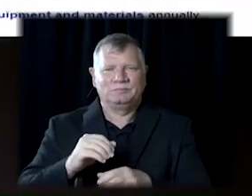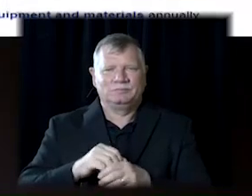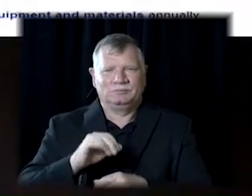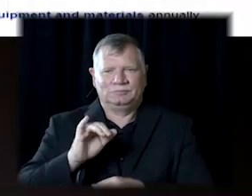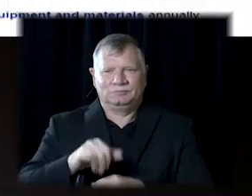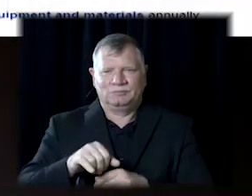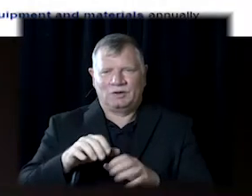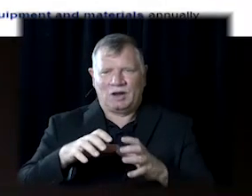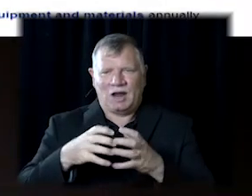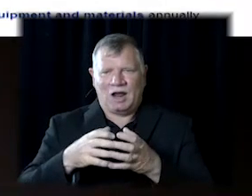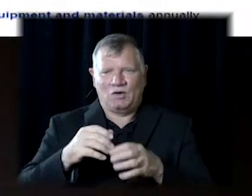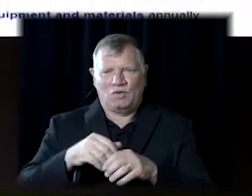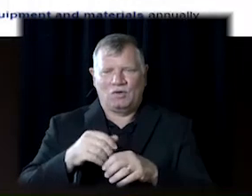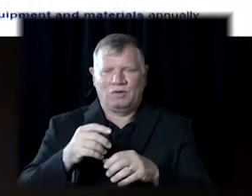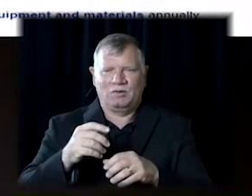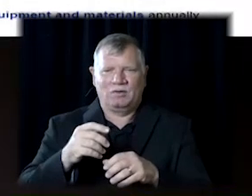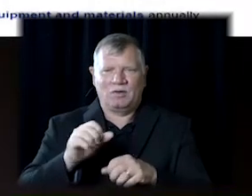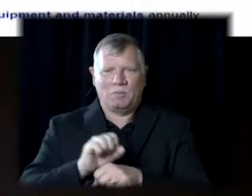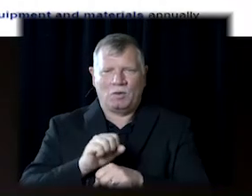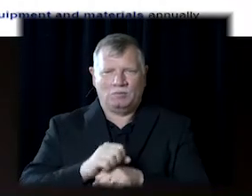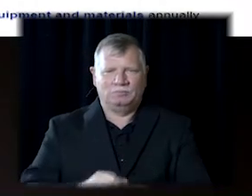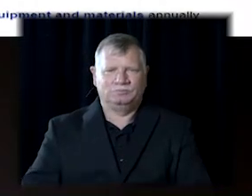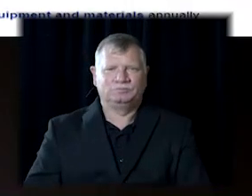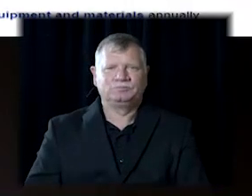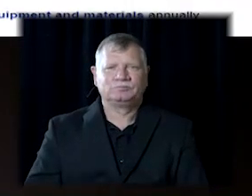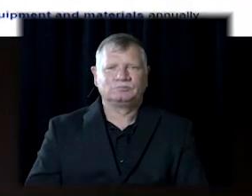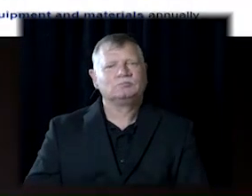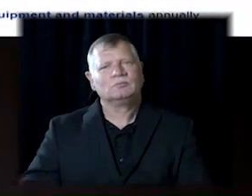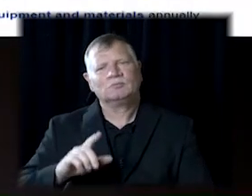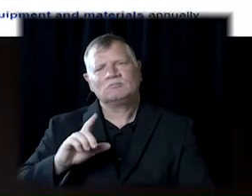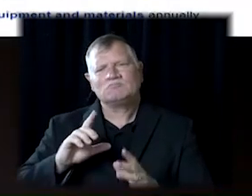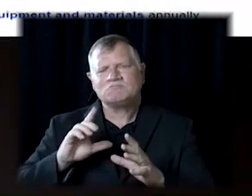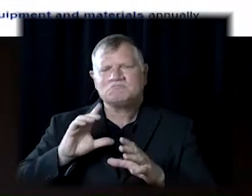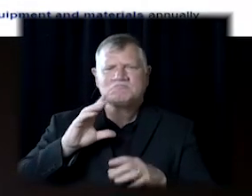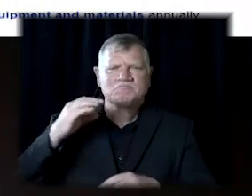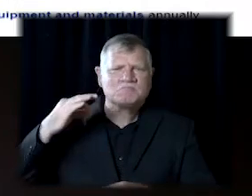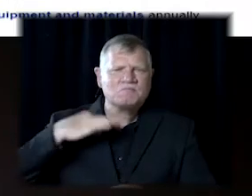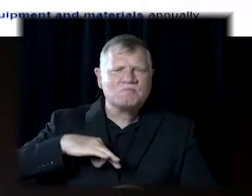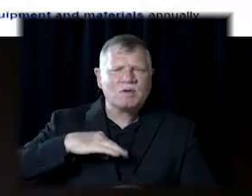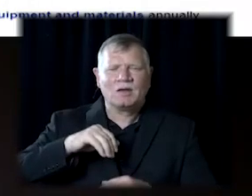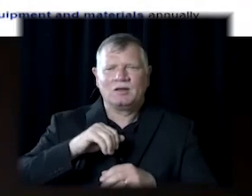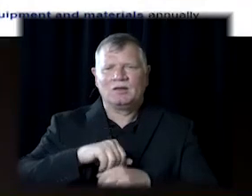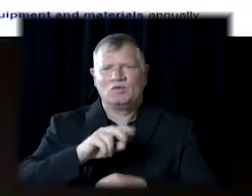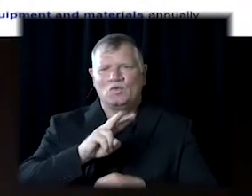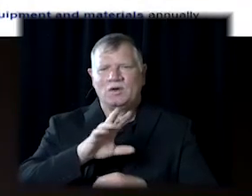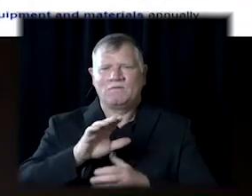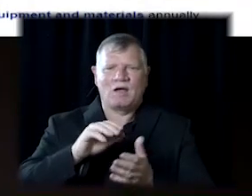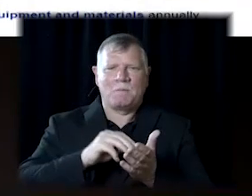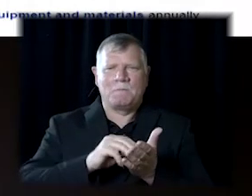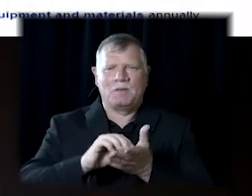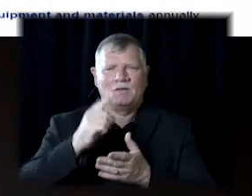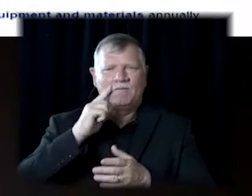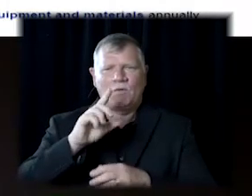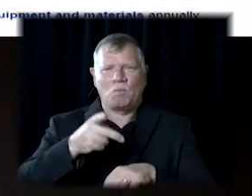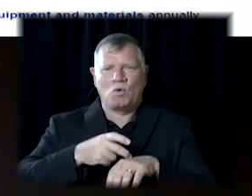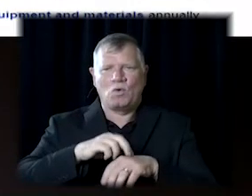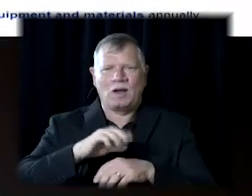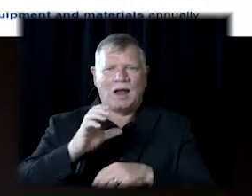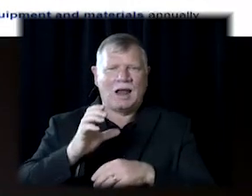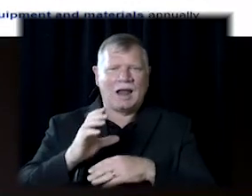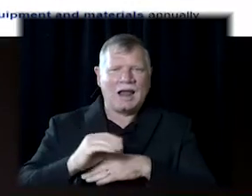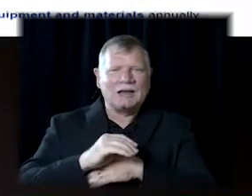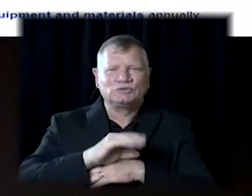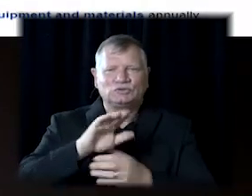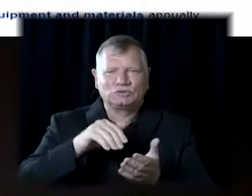of employees. It invests in strategic health centers, such as $25 million for the Puerto Rico Cancer Center and